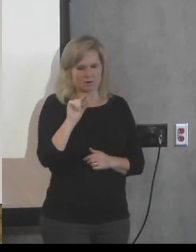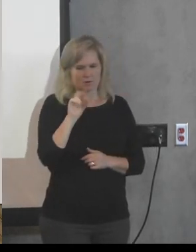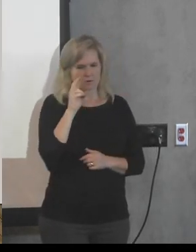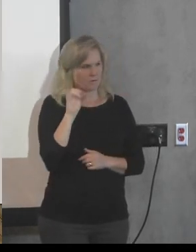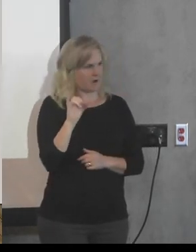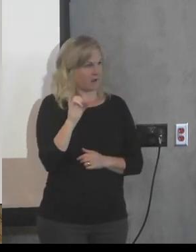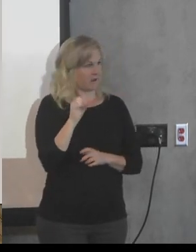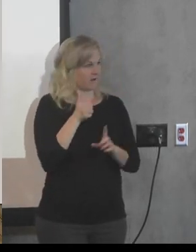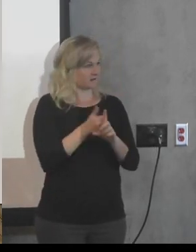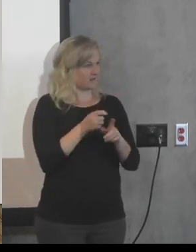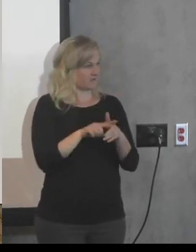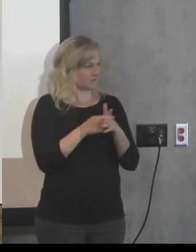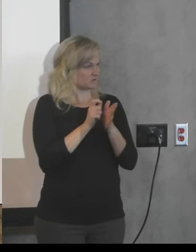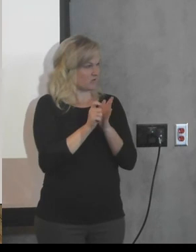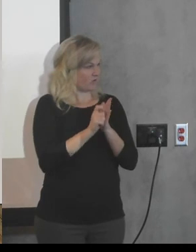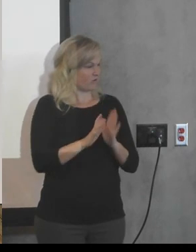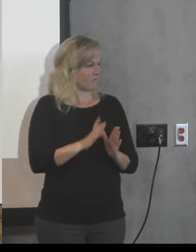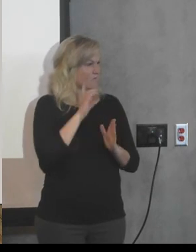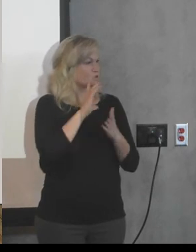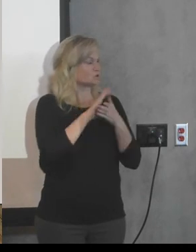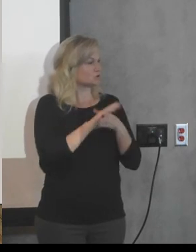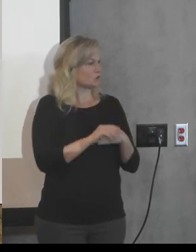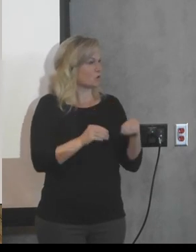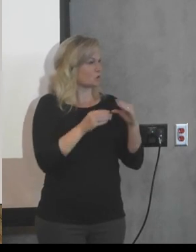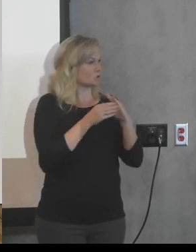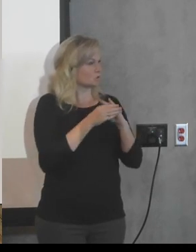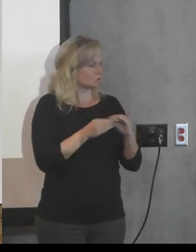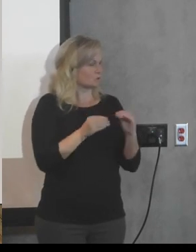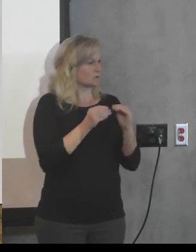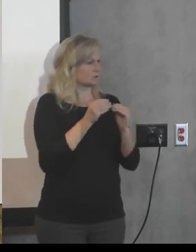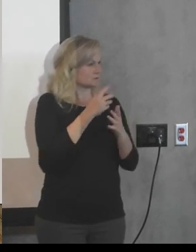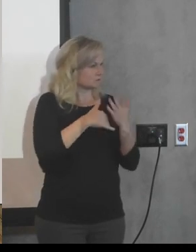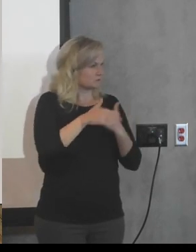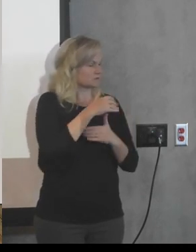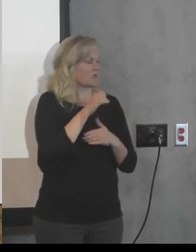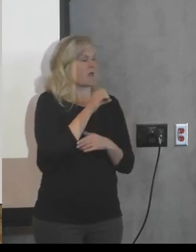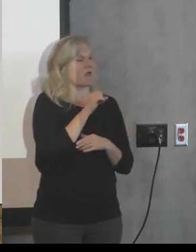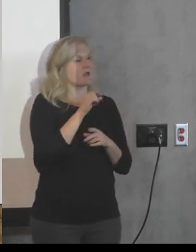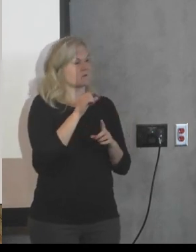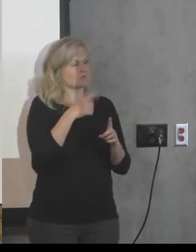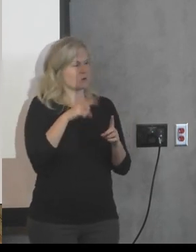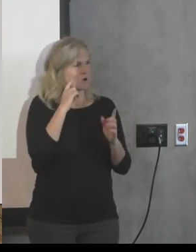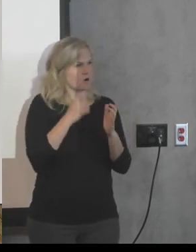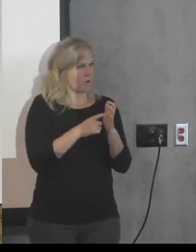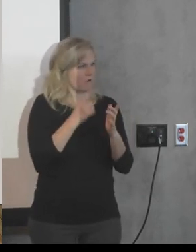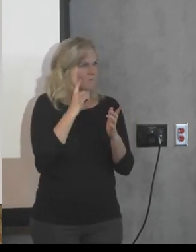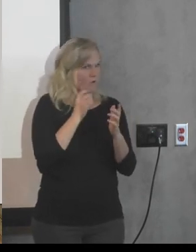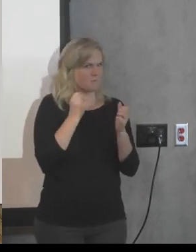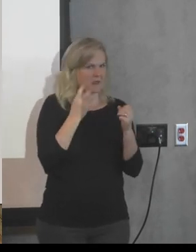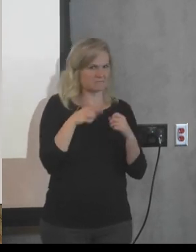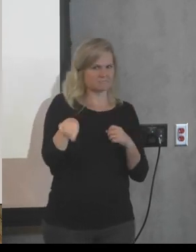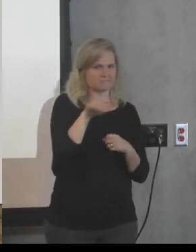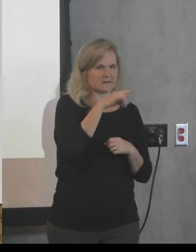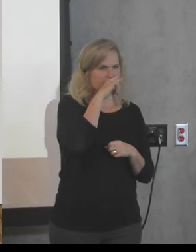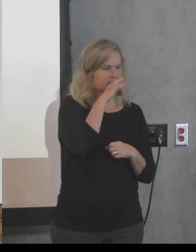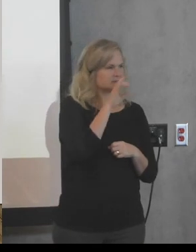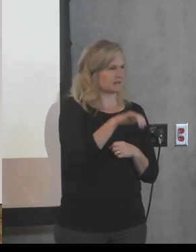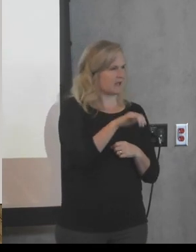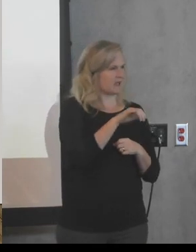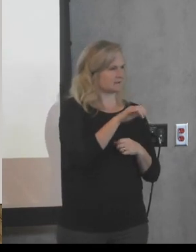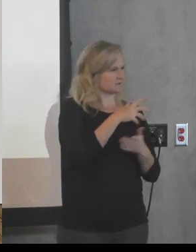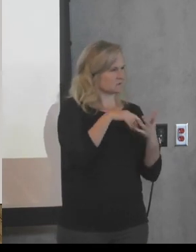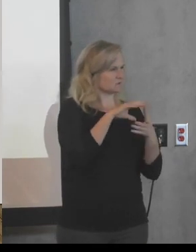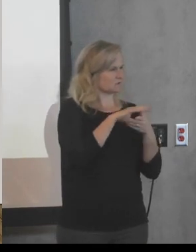stories. But more and more what they're finding is for so many of our kids, social stories is too much